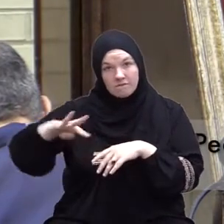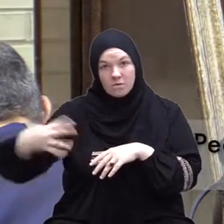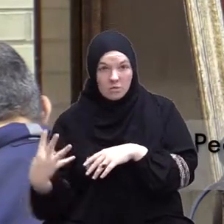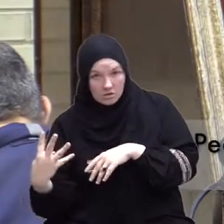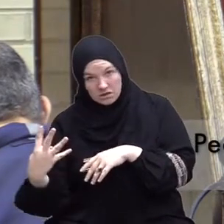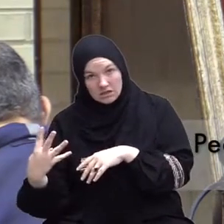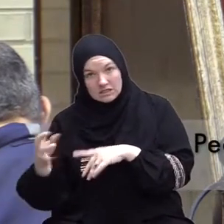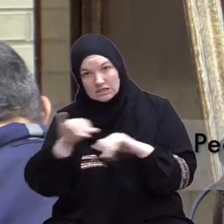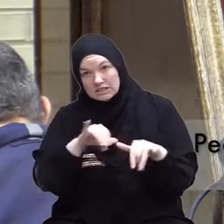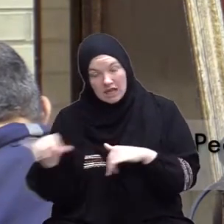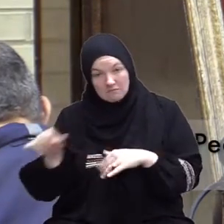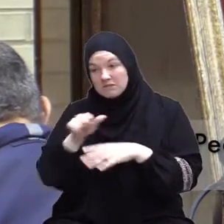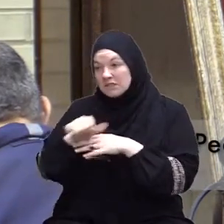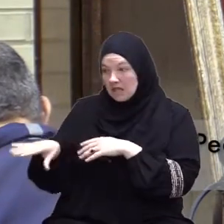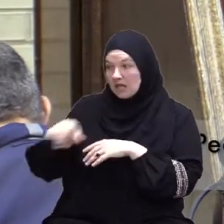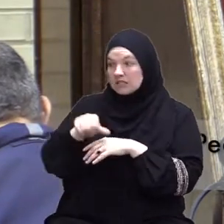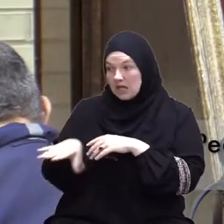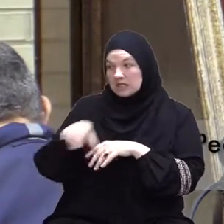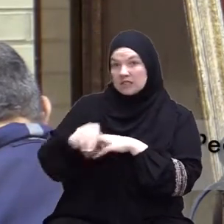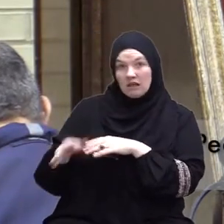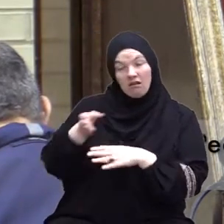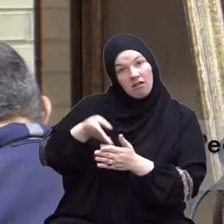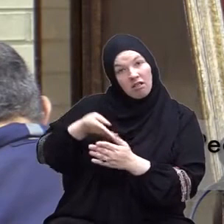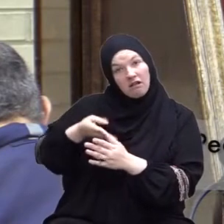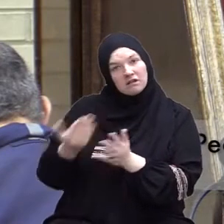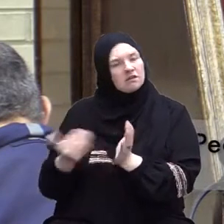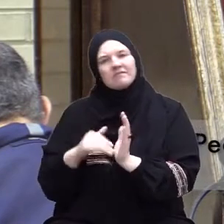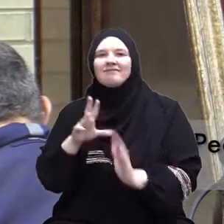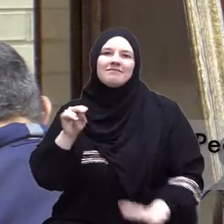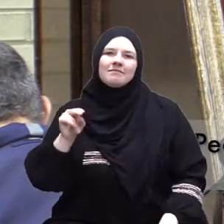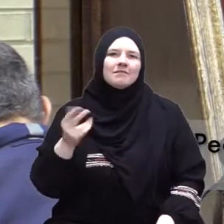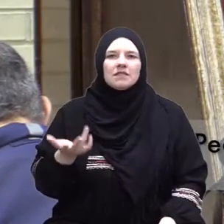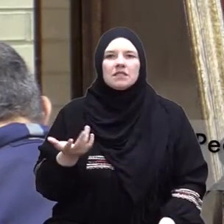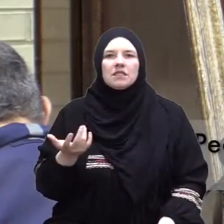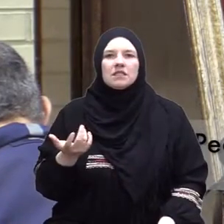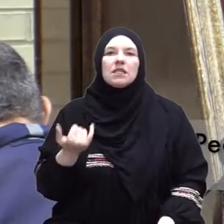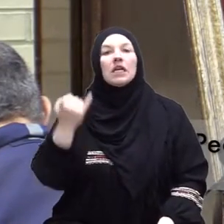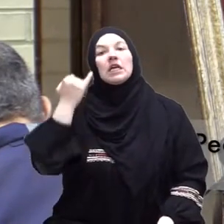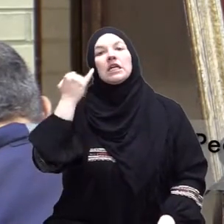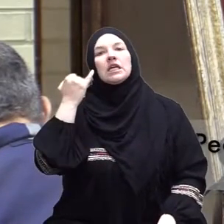one in the same village? If